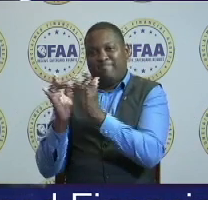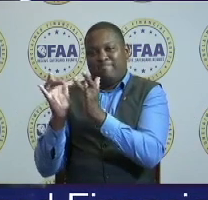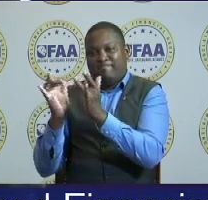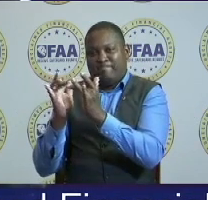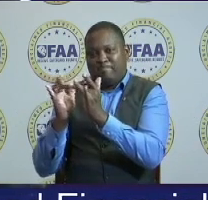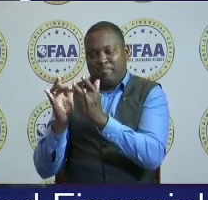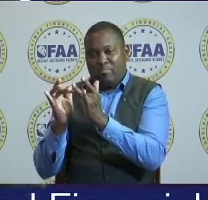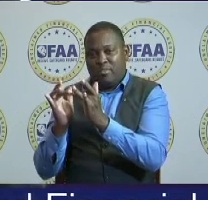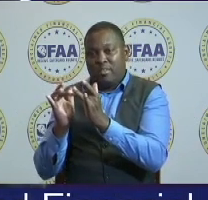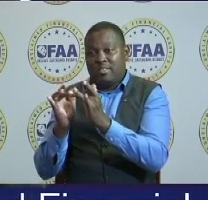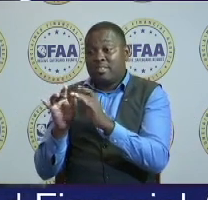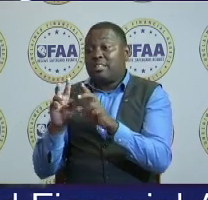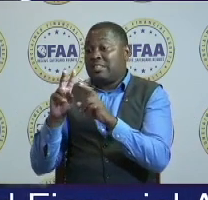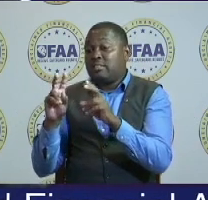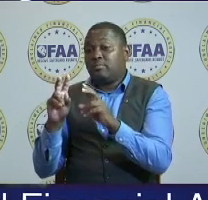to our website, that is